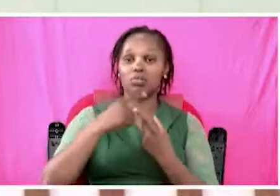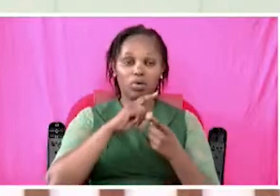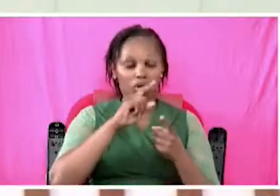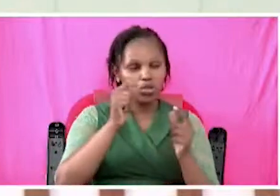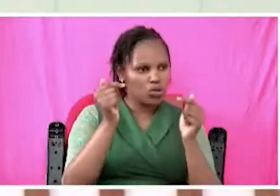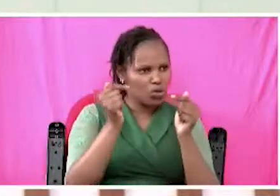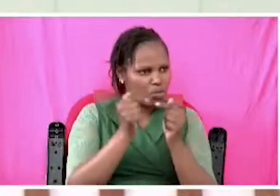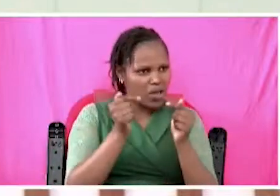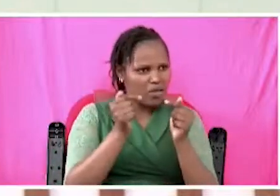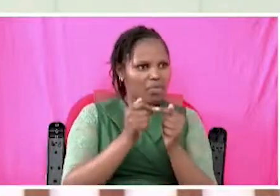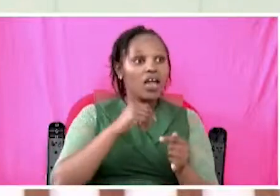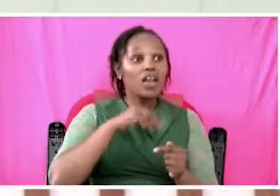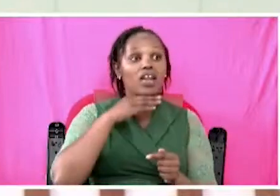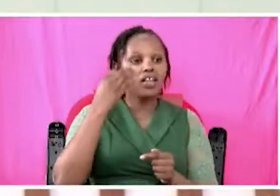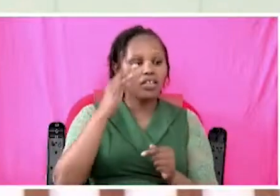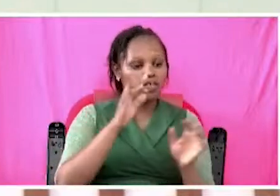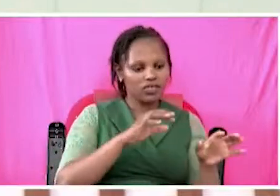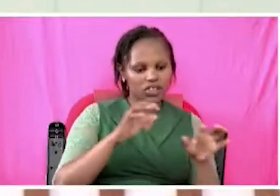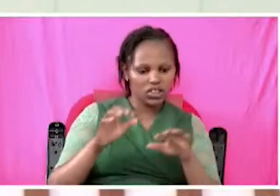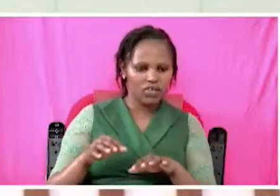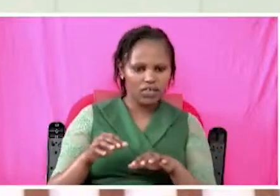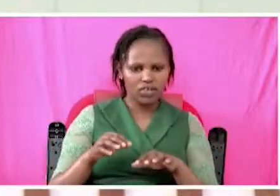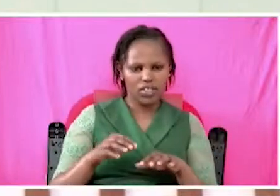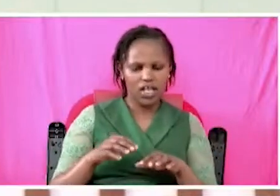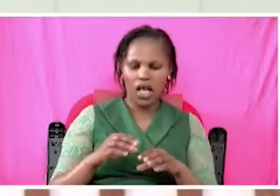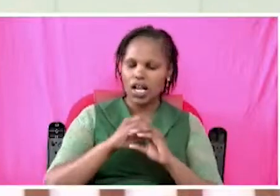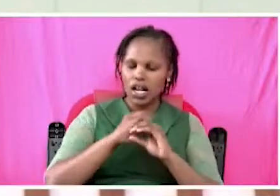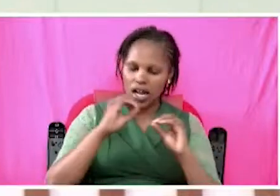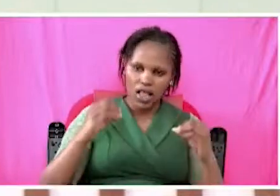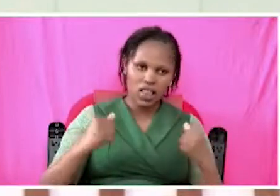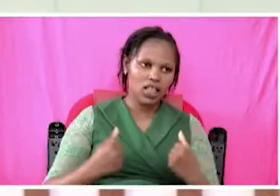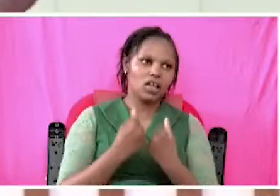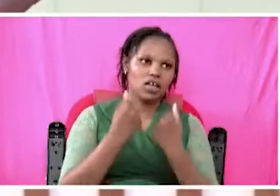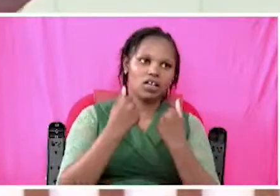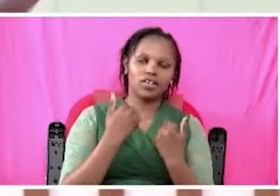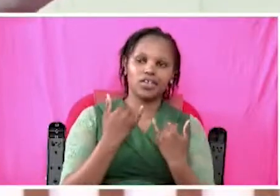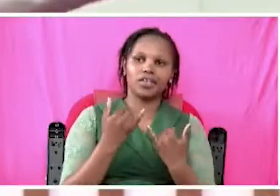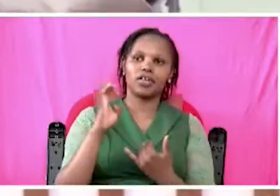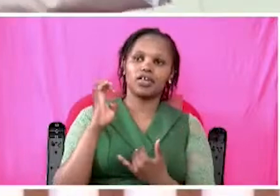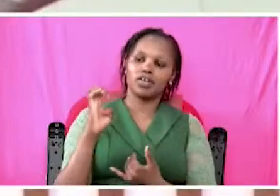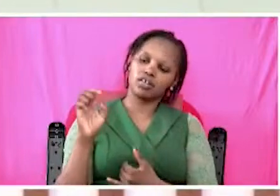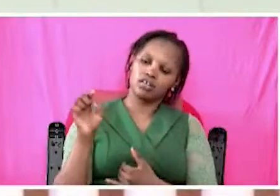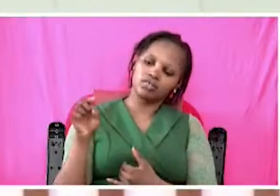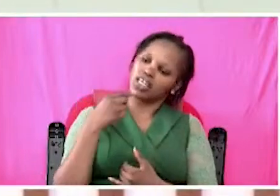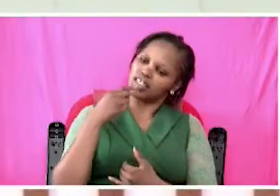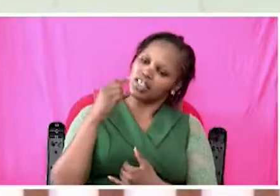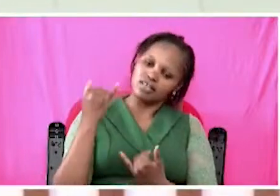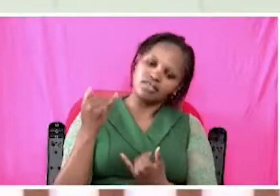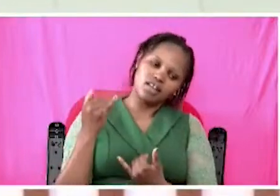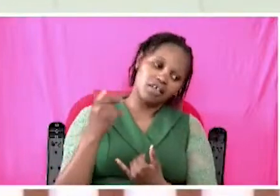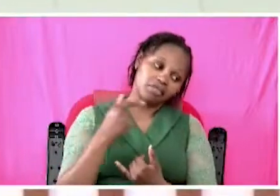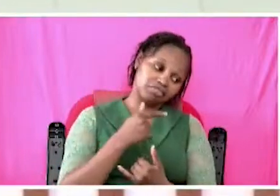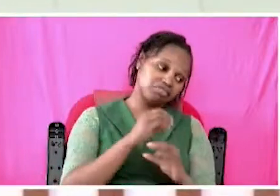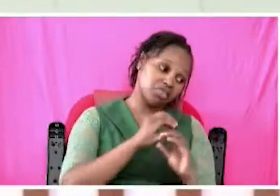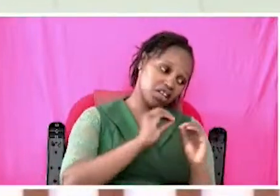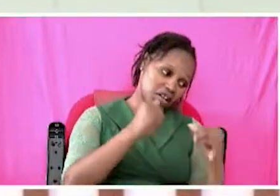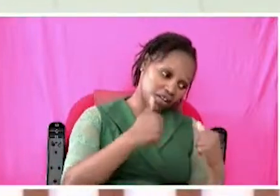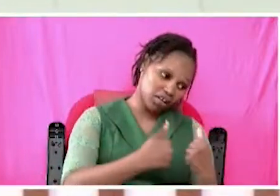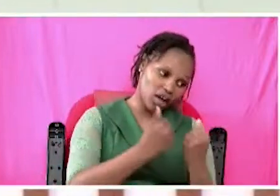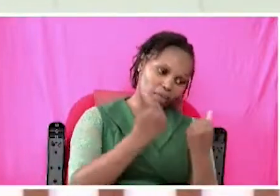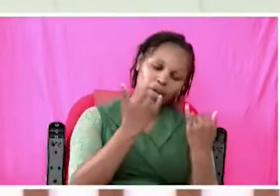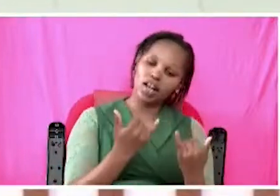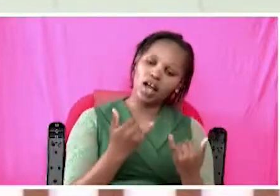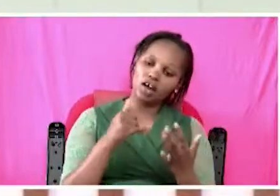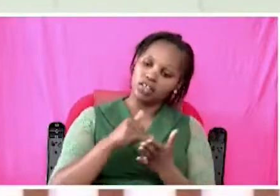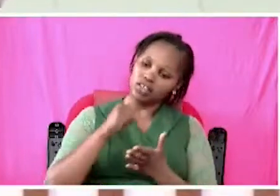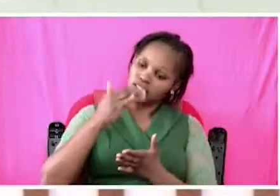suffering. So they went through it and nothing happened. So Elijah said, okay, you've seen it for yourself. Nothing has happened. Now it's my